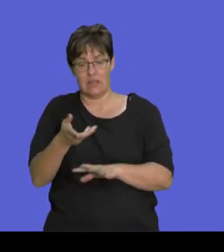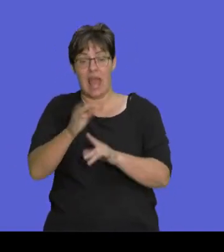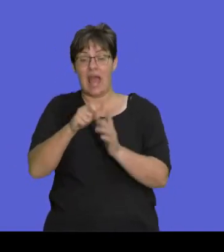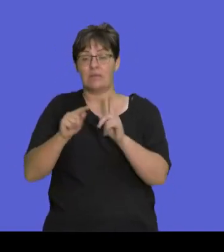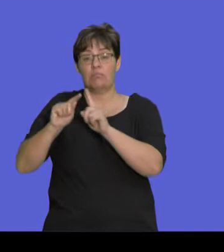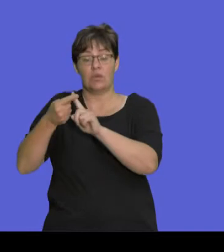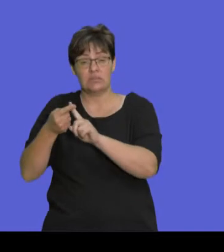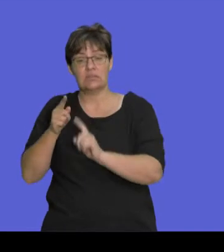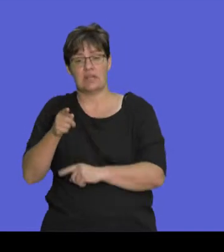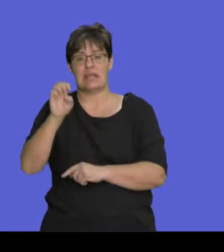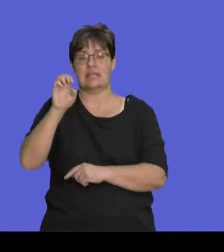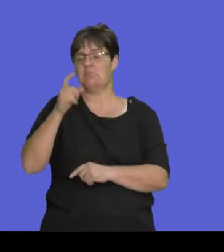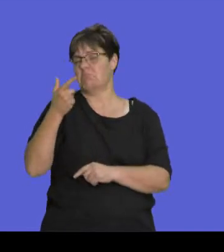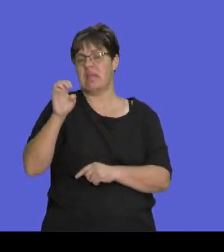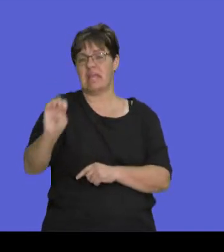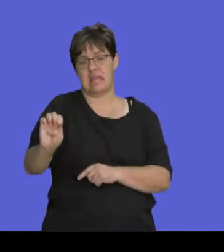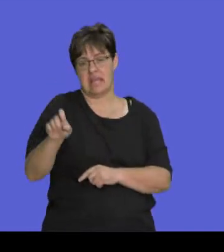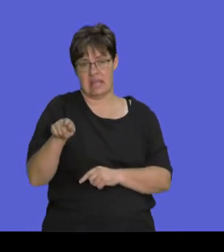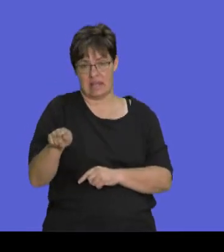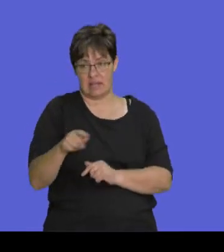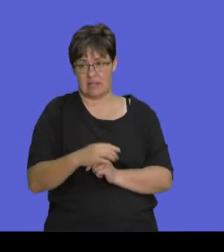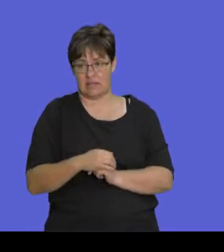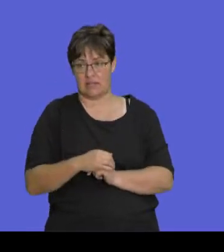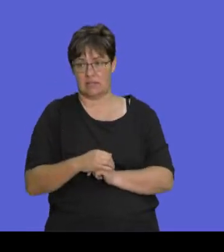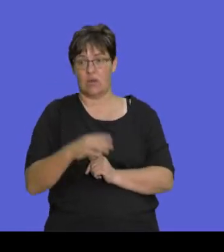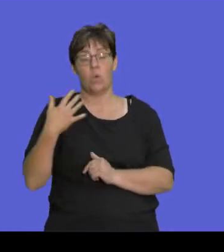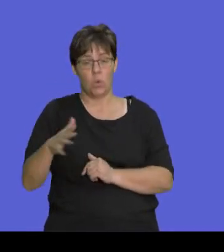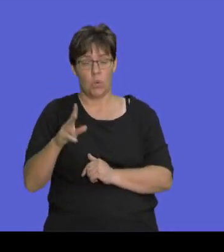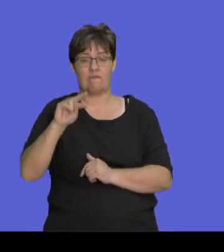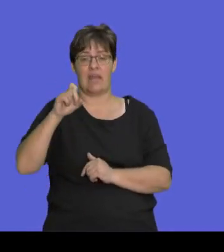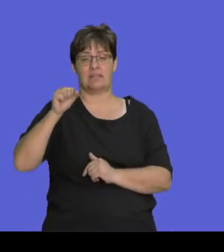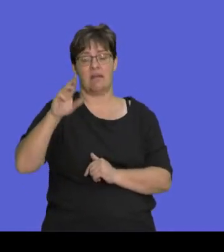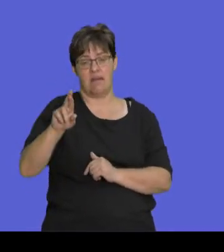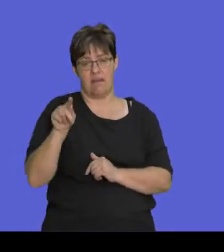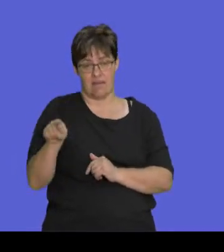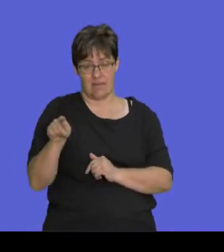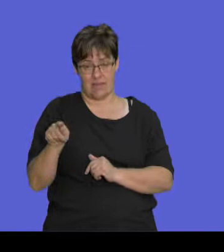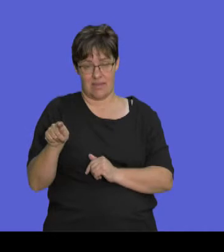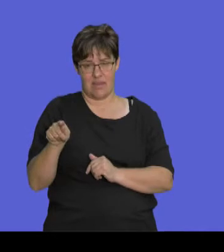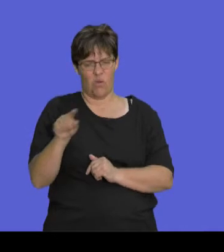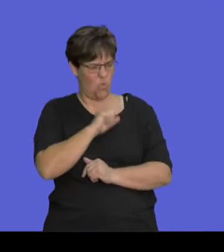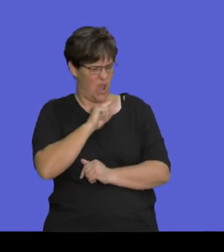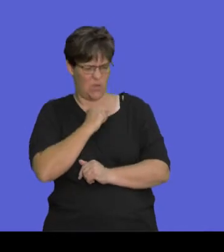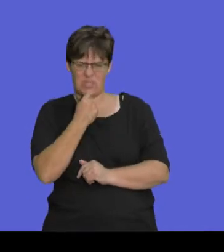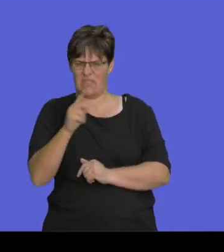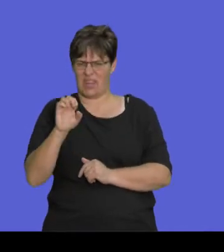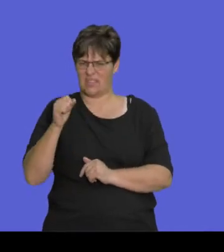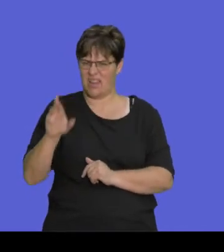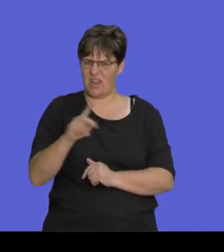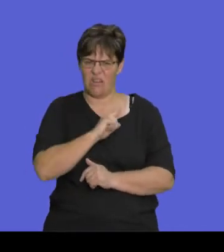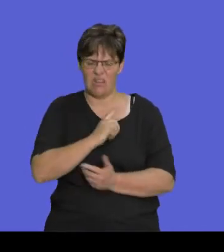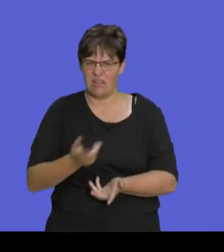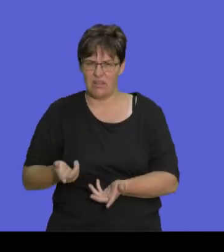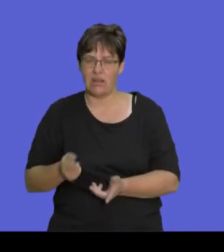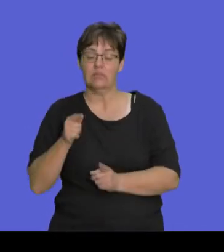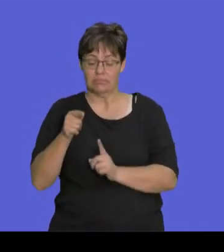at a point, symbol E, right? This one is a vector quantity, right? Why are we saying it's a vector?